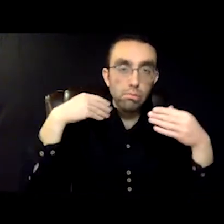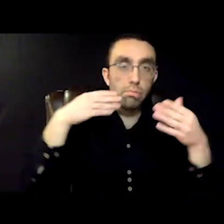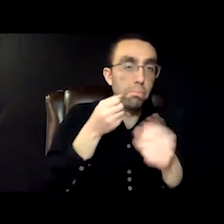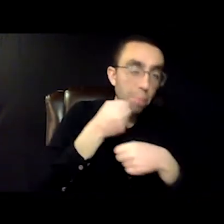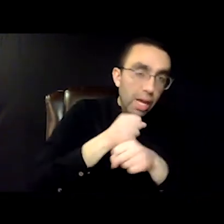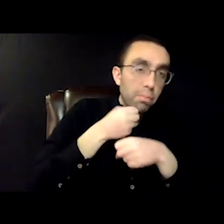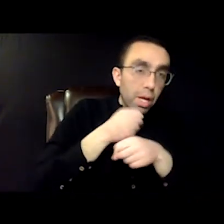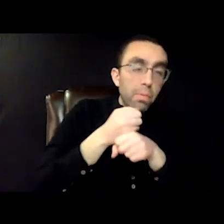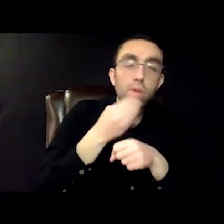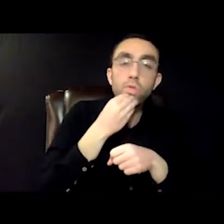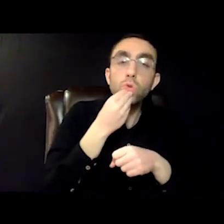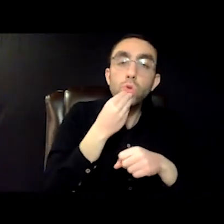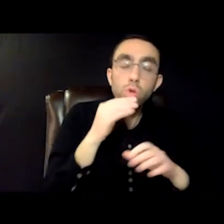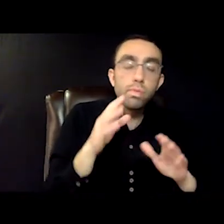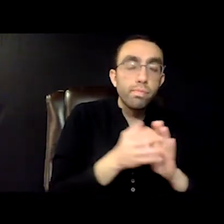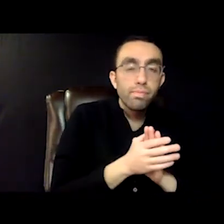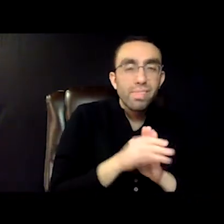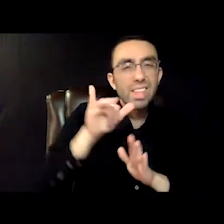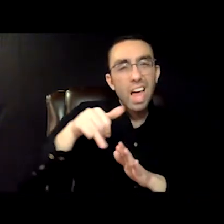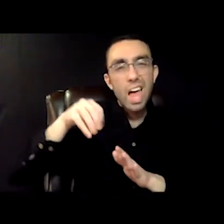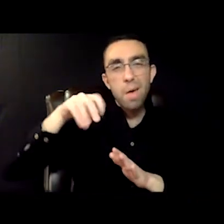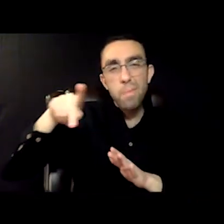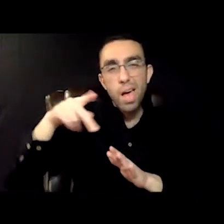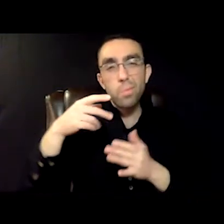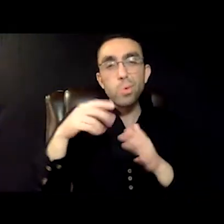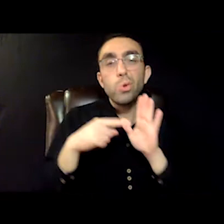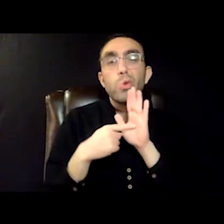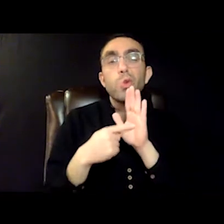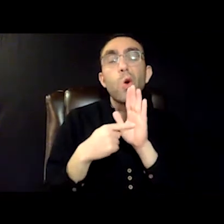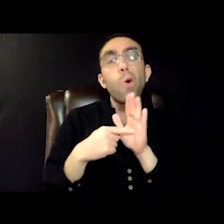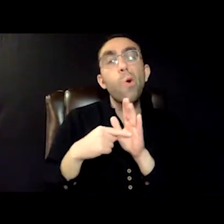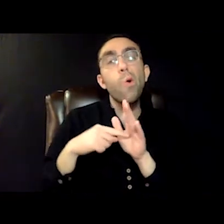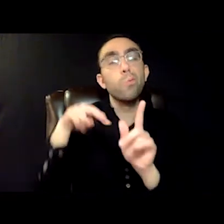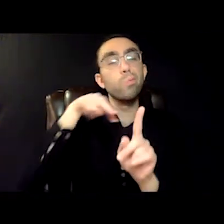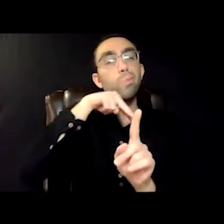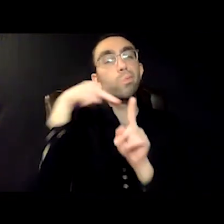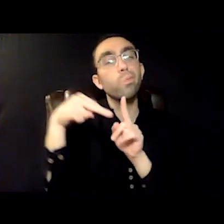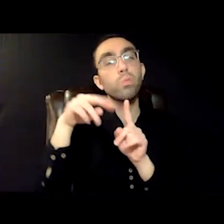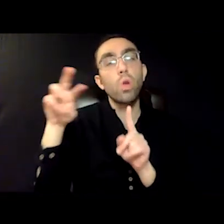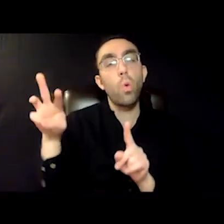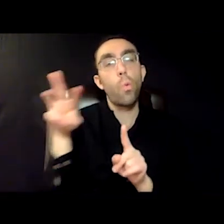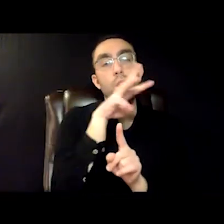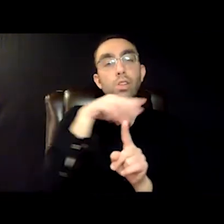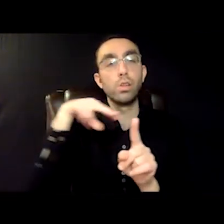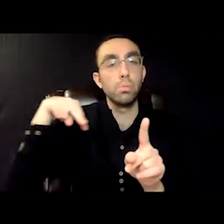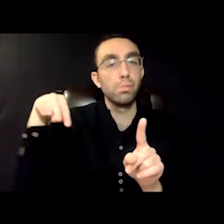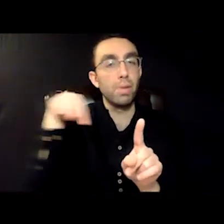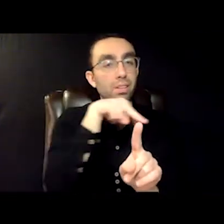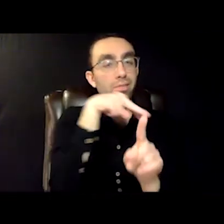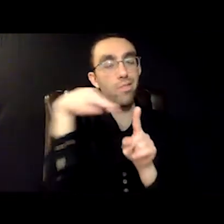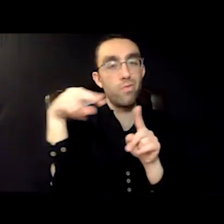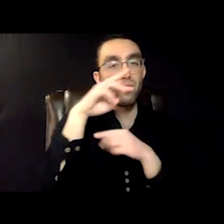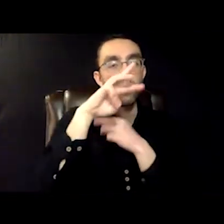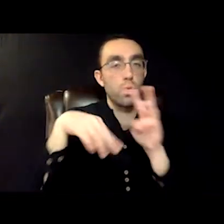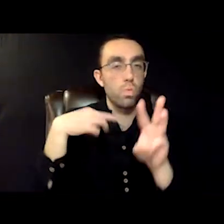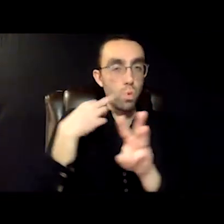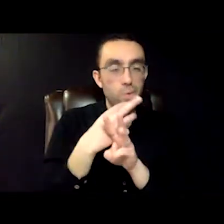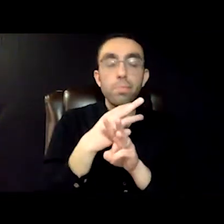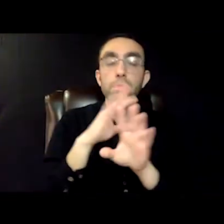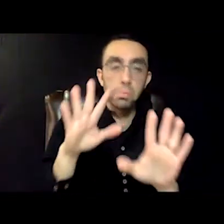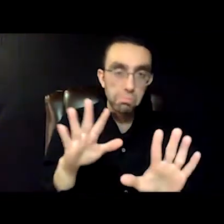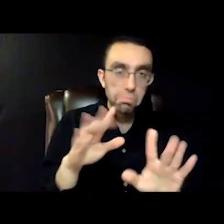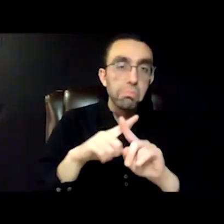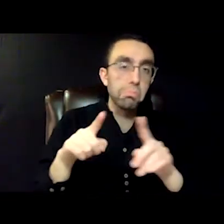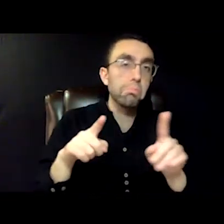not too appropriate size. It still represents a Western colonial size dynamic, you know?